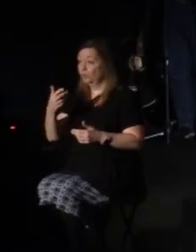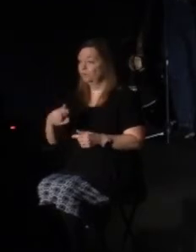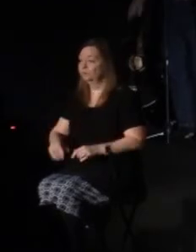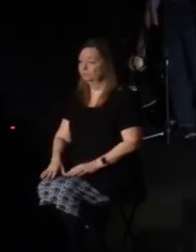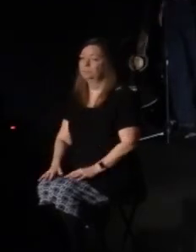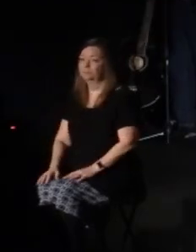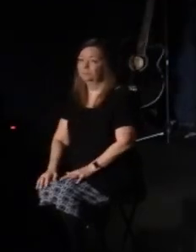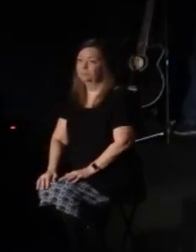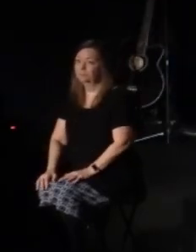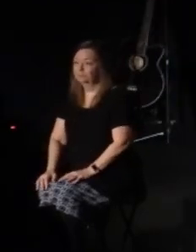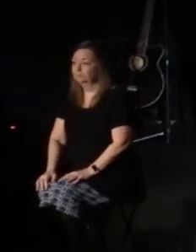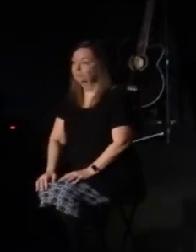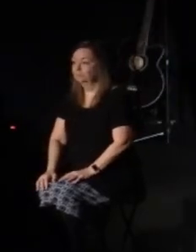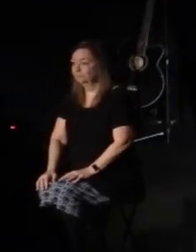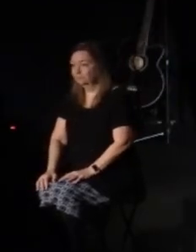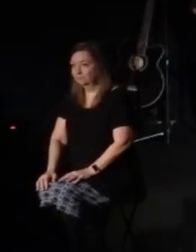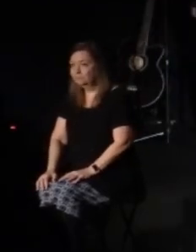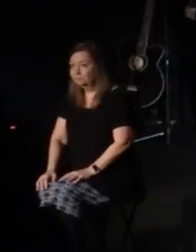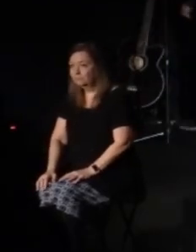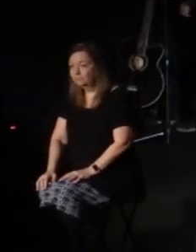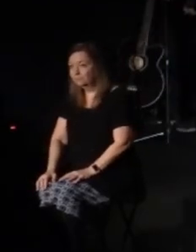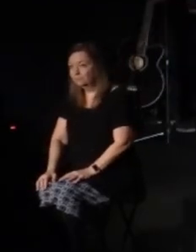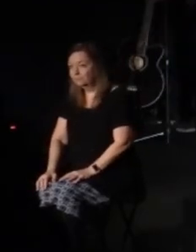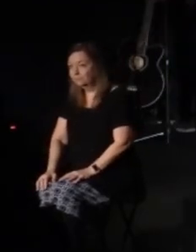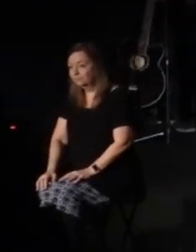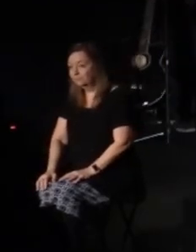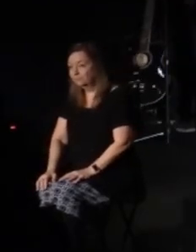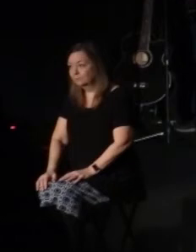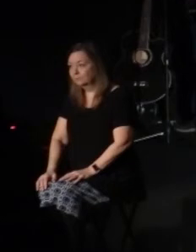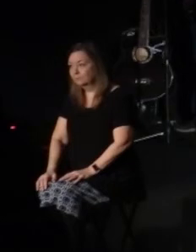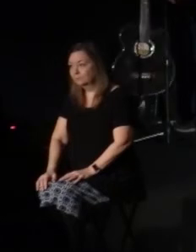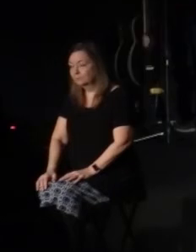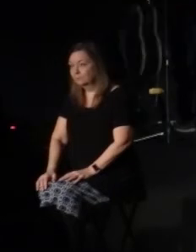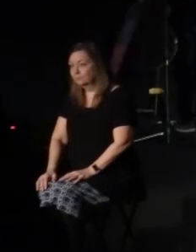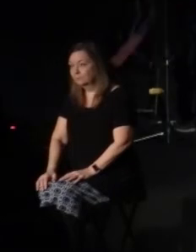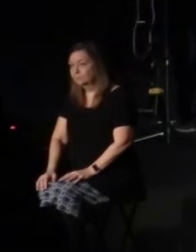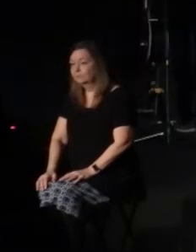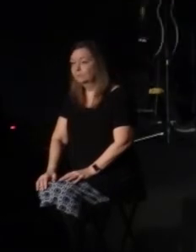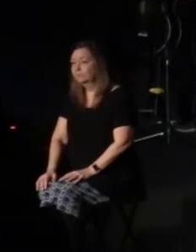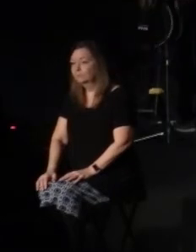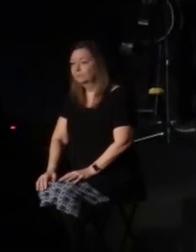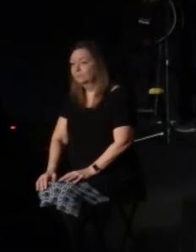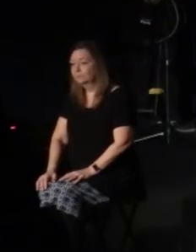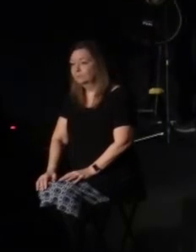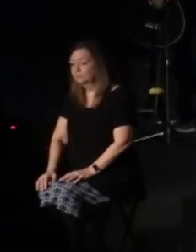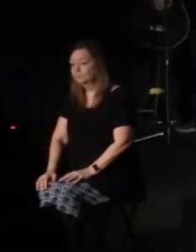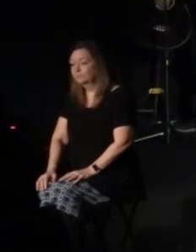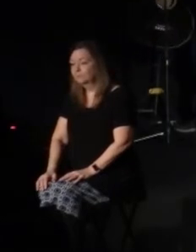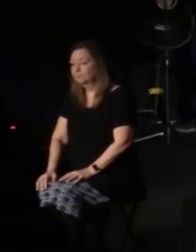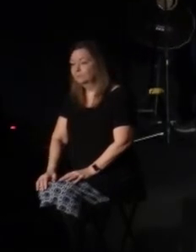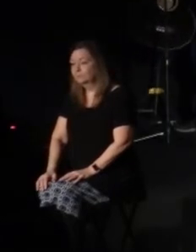at night. And the second and the third night was often viewed as the time when you least expected something to happen, and then it took